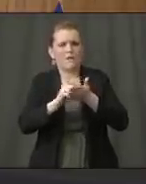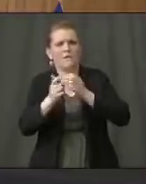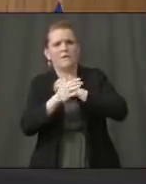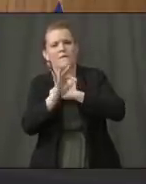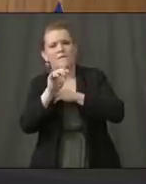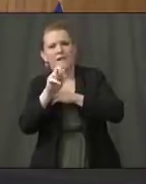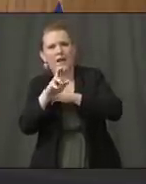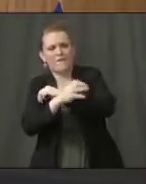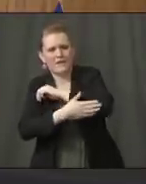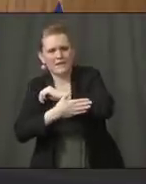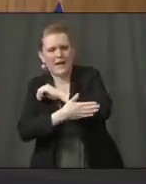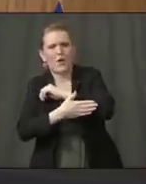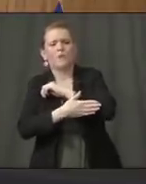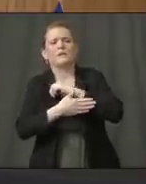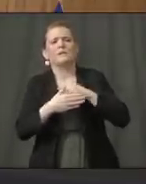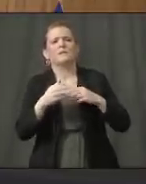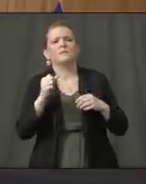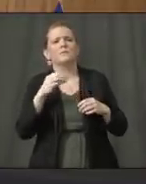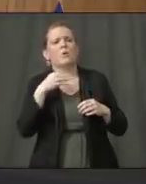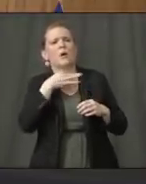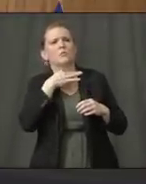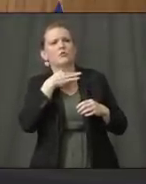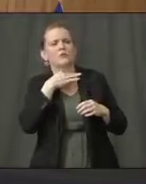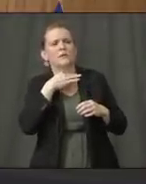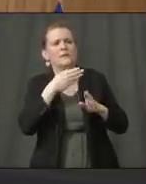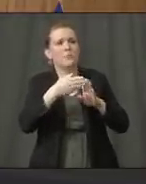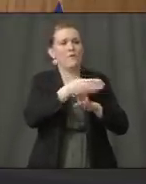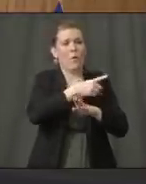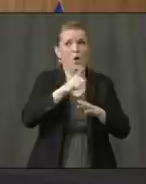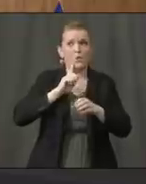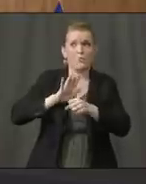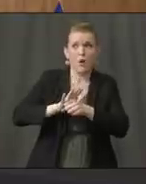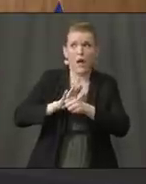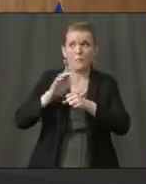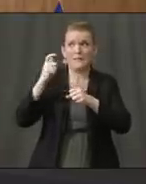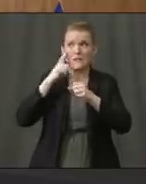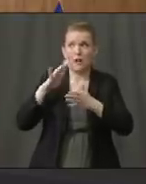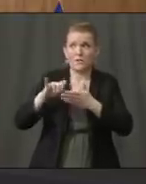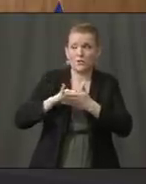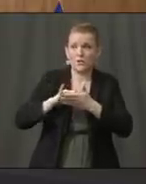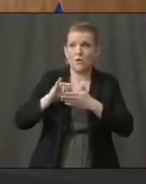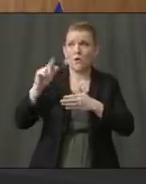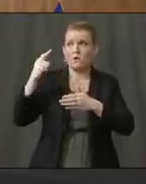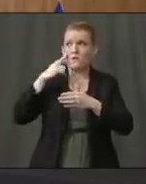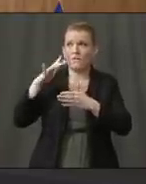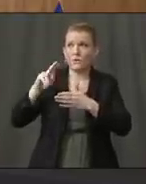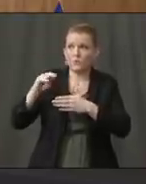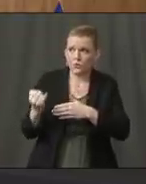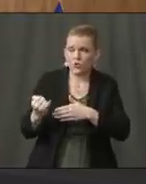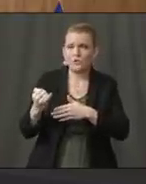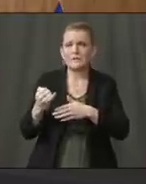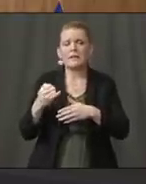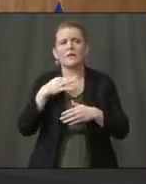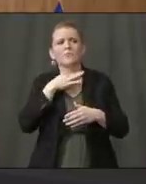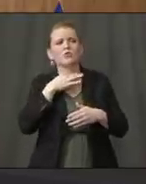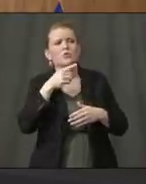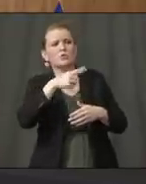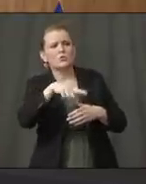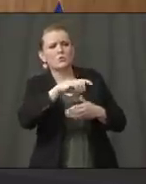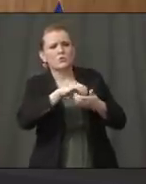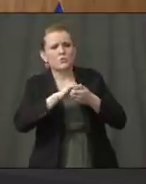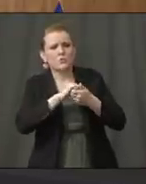regards to before making promises to the governors of New York or New Jersey, he wants you to consult with Connecticut lawmakers and his warning against